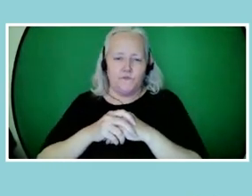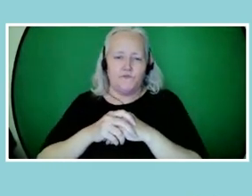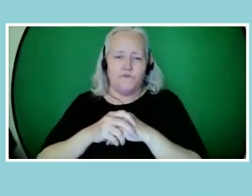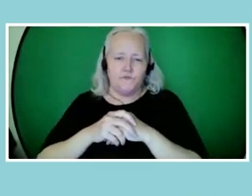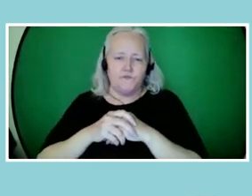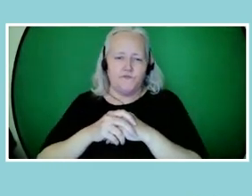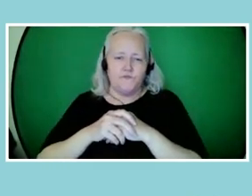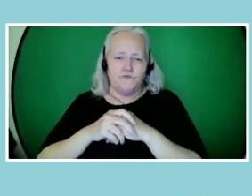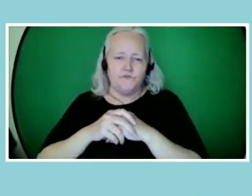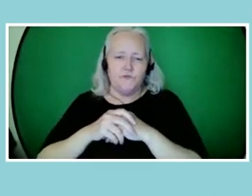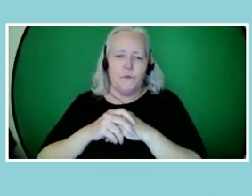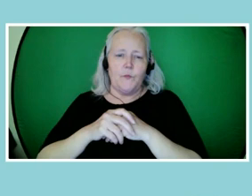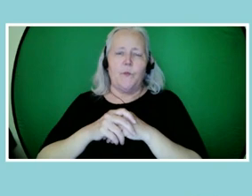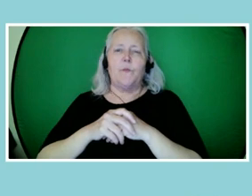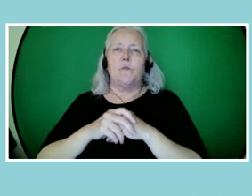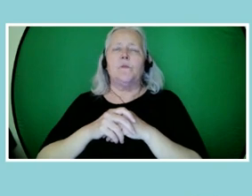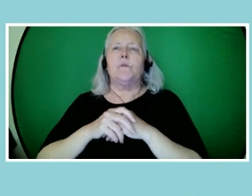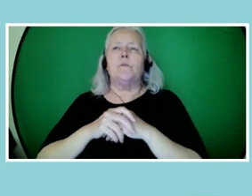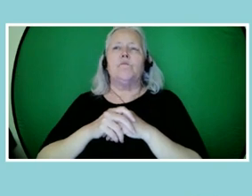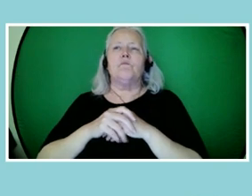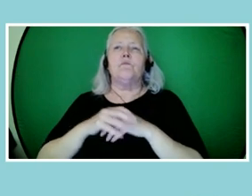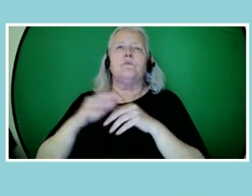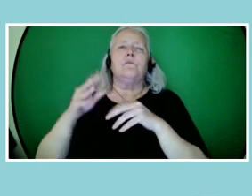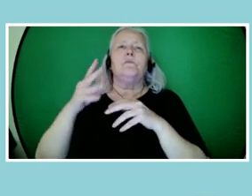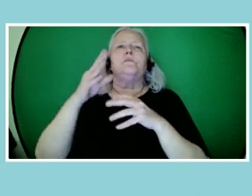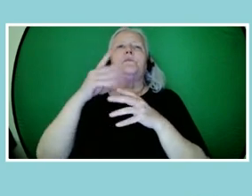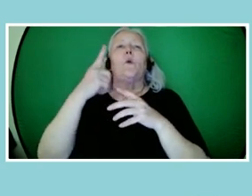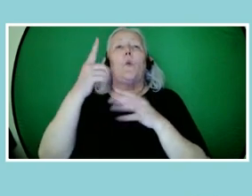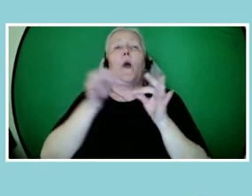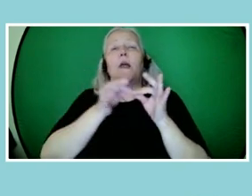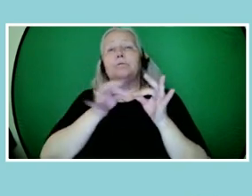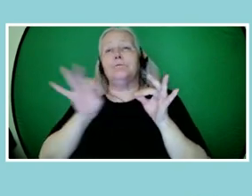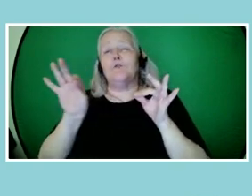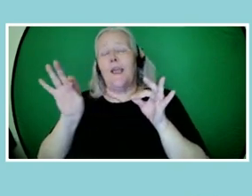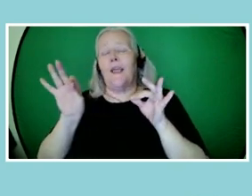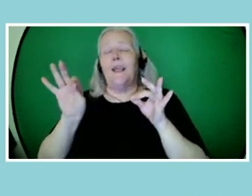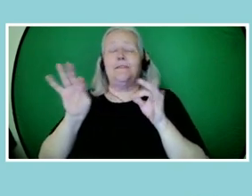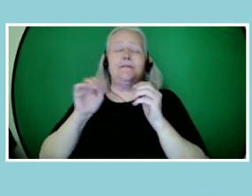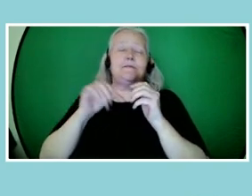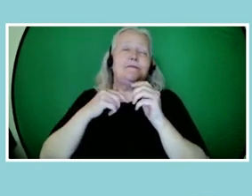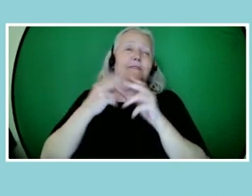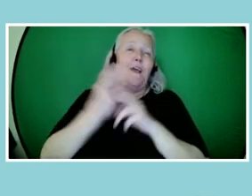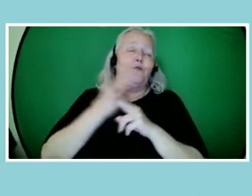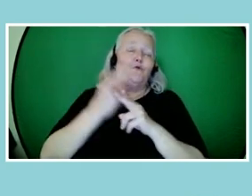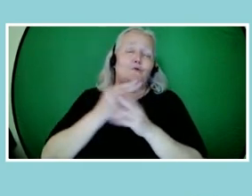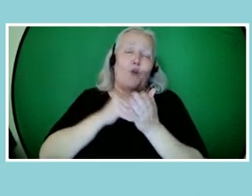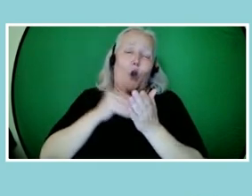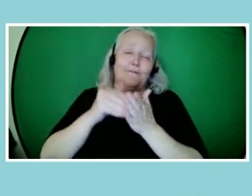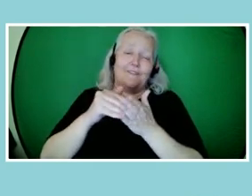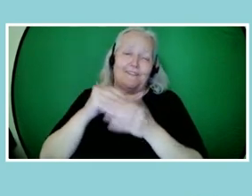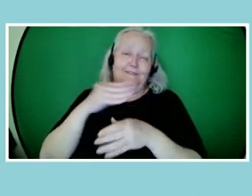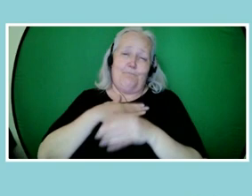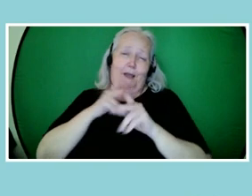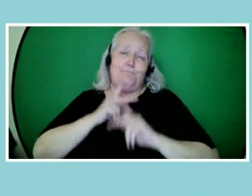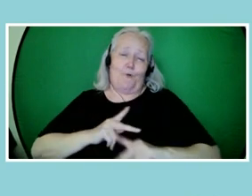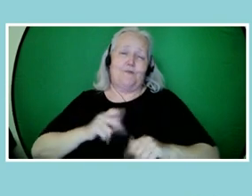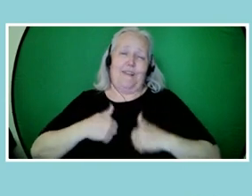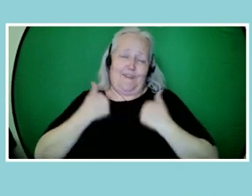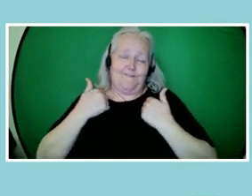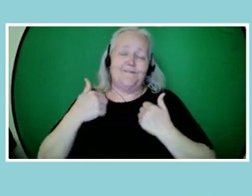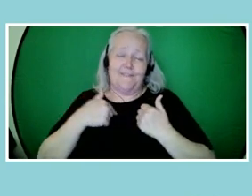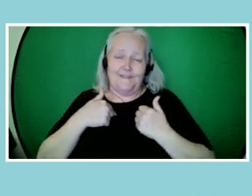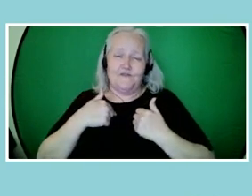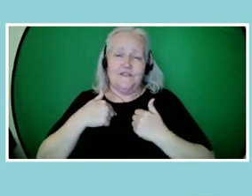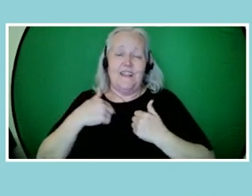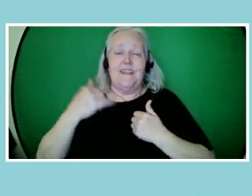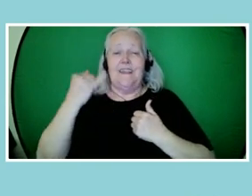that actually I use a lot in my personal life with my partner, which is, if I were feeling freaked out